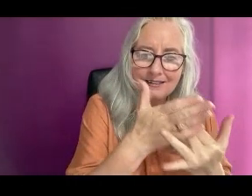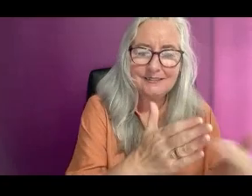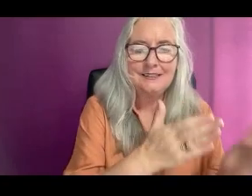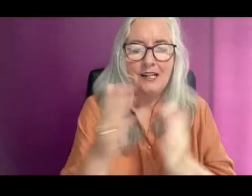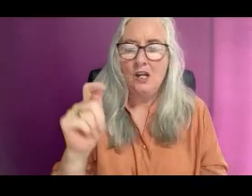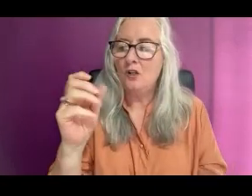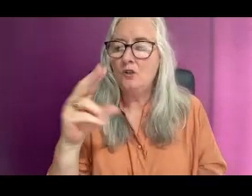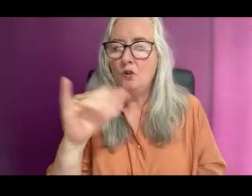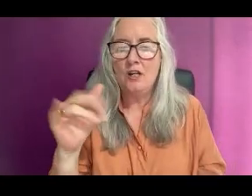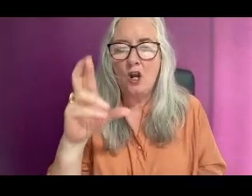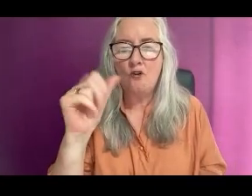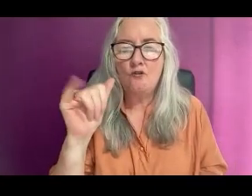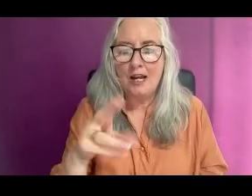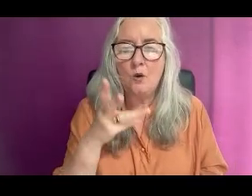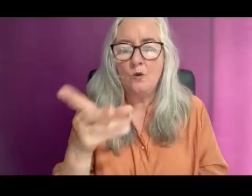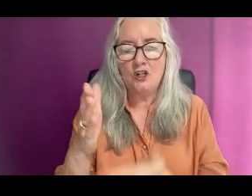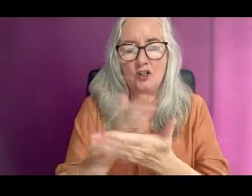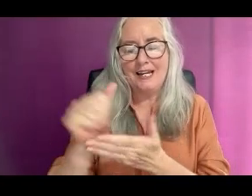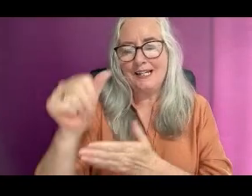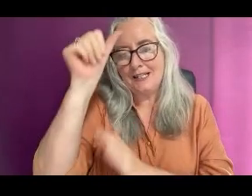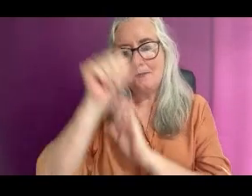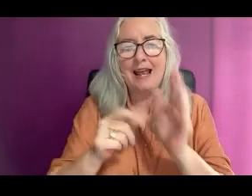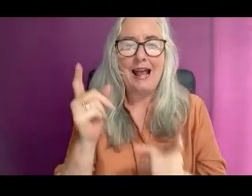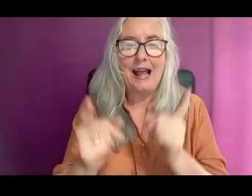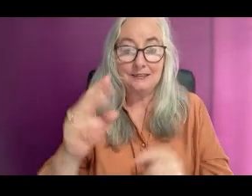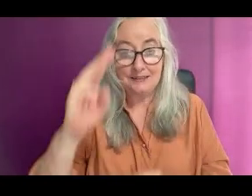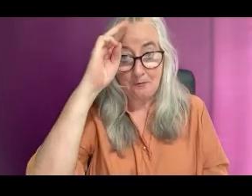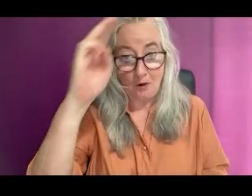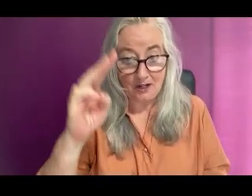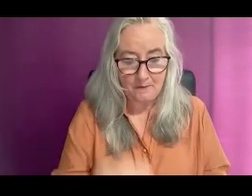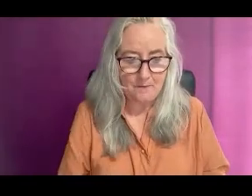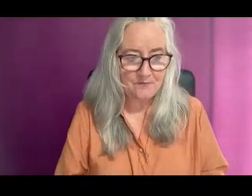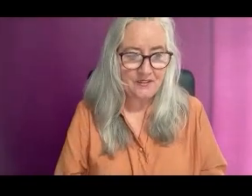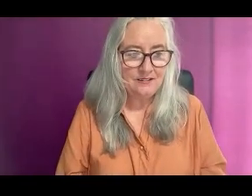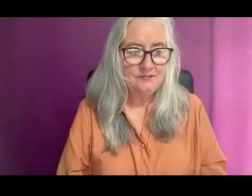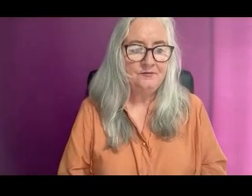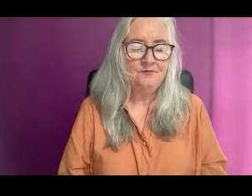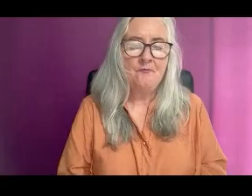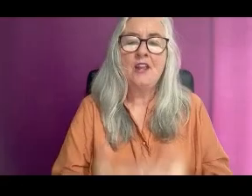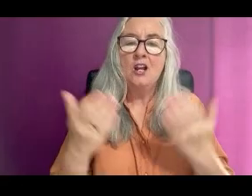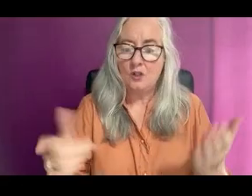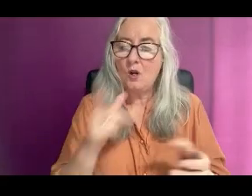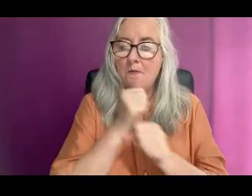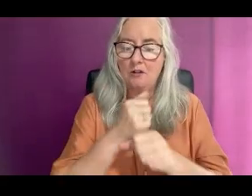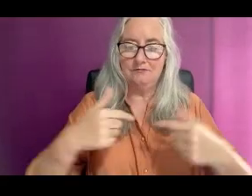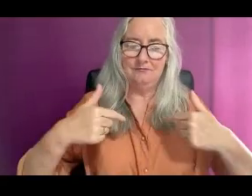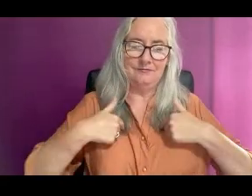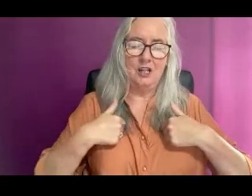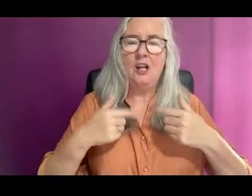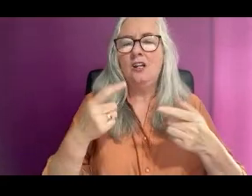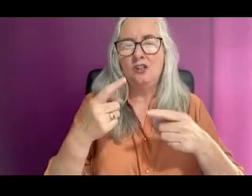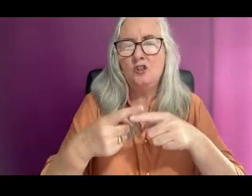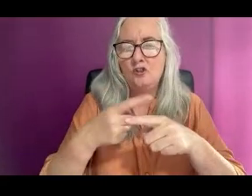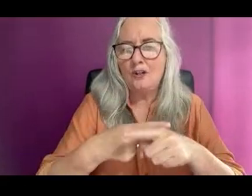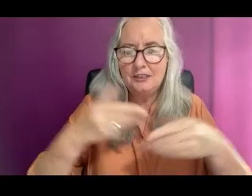be sharing his experience as an employer. And in terms of us, just a very short introduction.